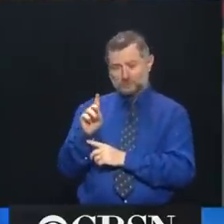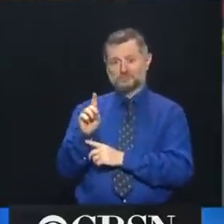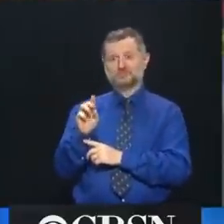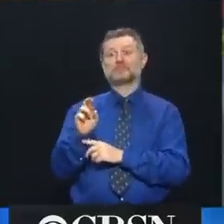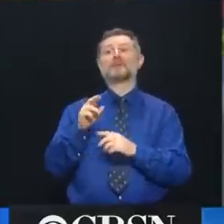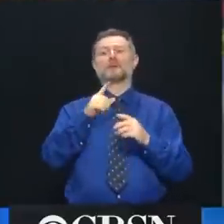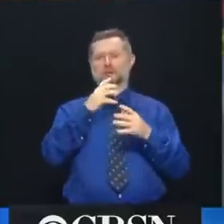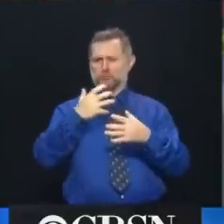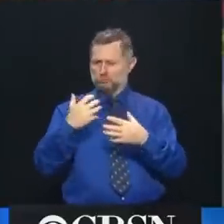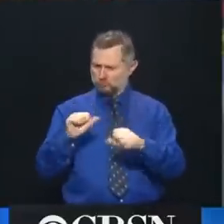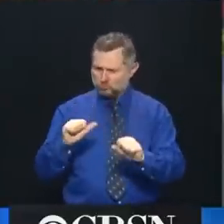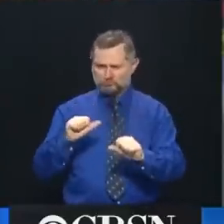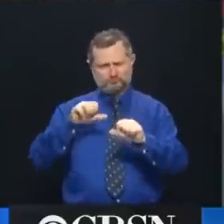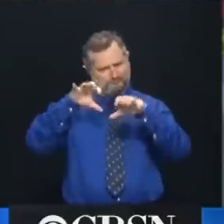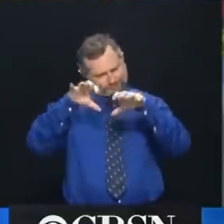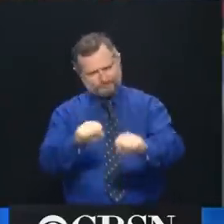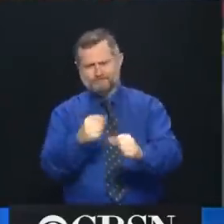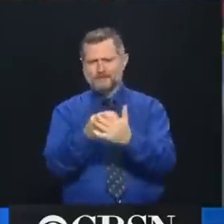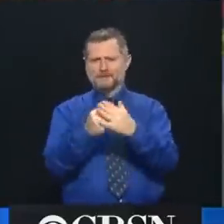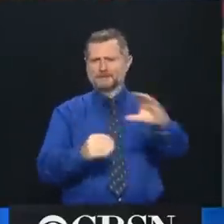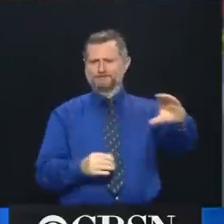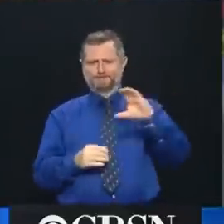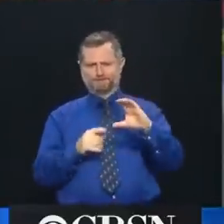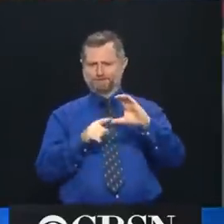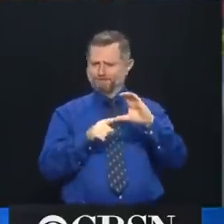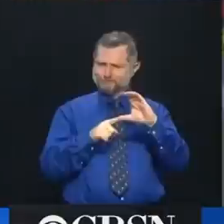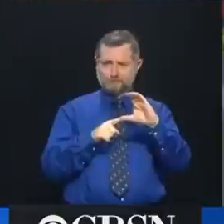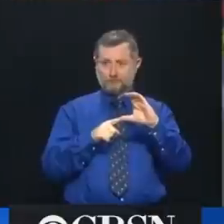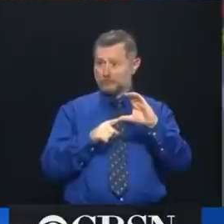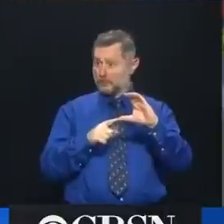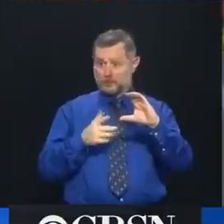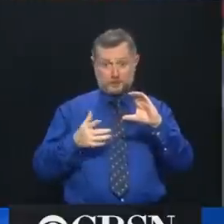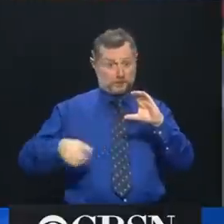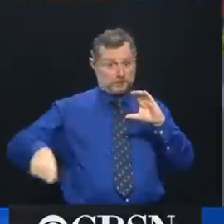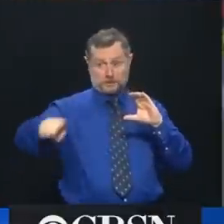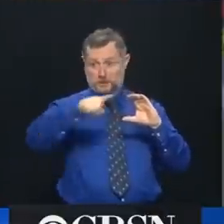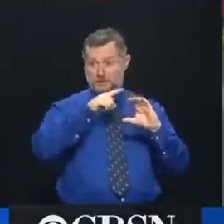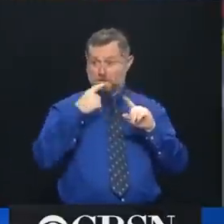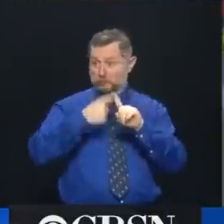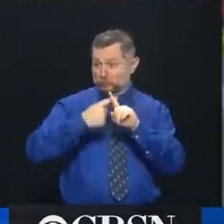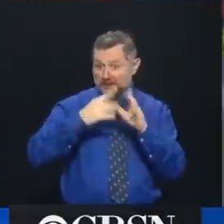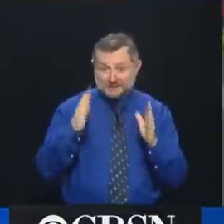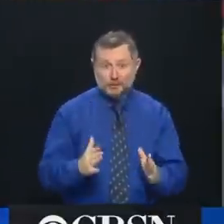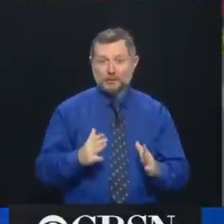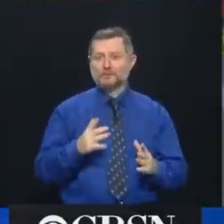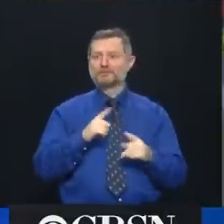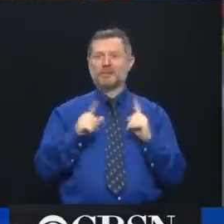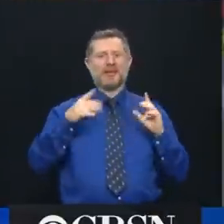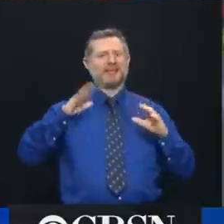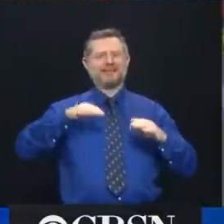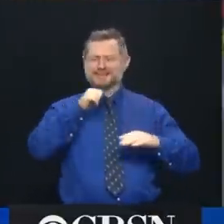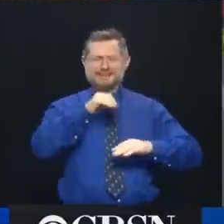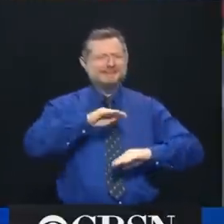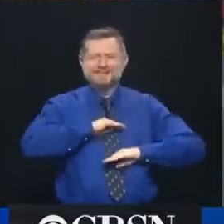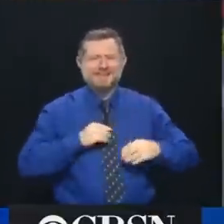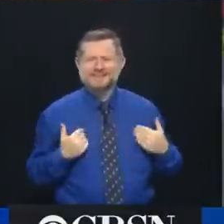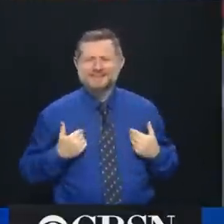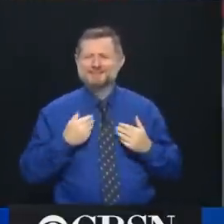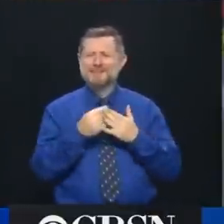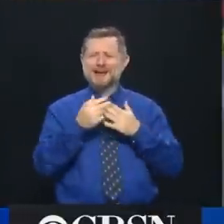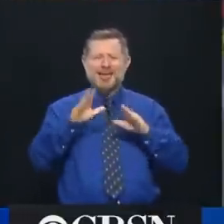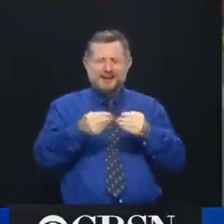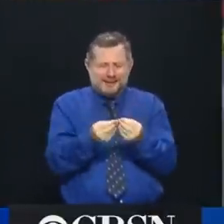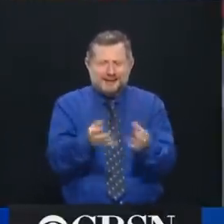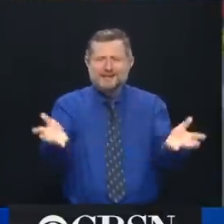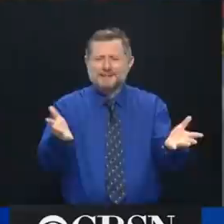more but i am not at all satisfied with the pace that this coveted relief is getting out the door i want the money